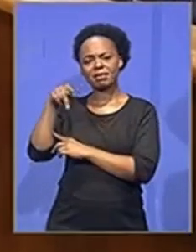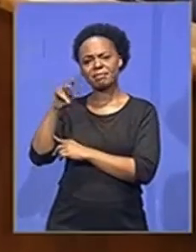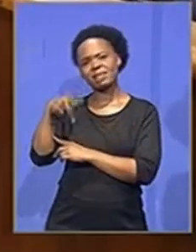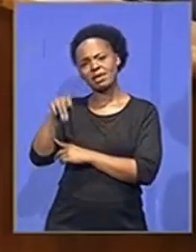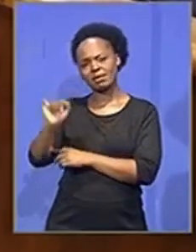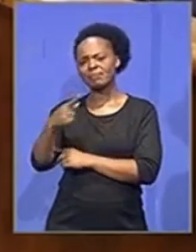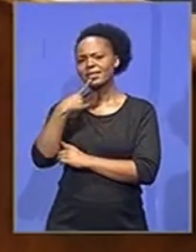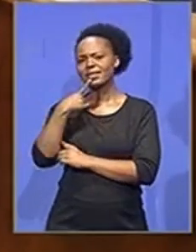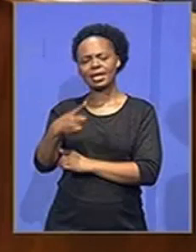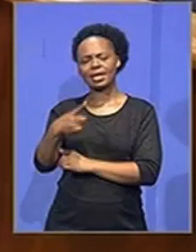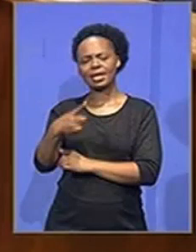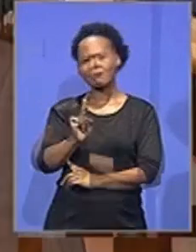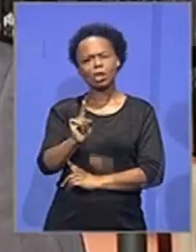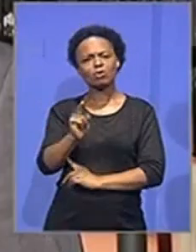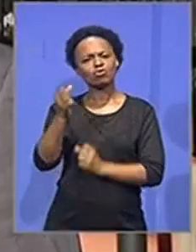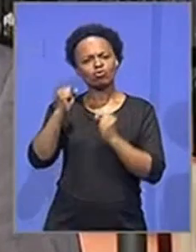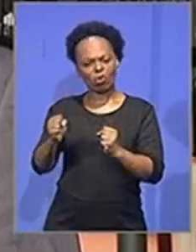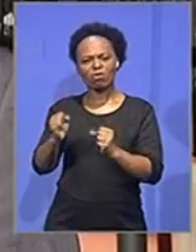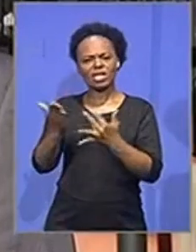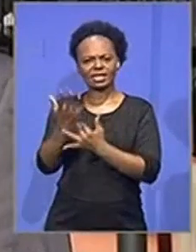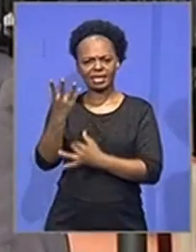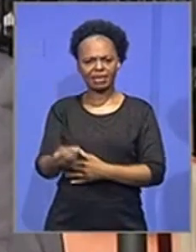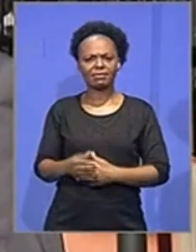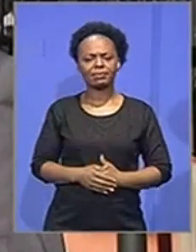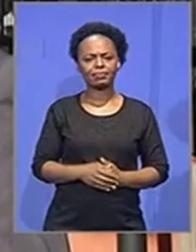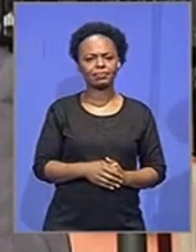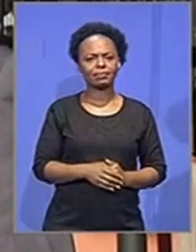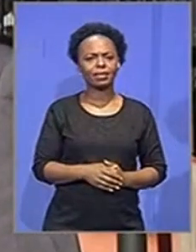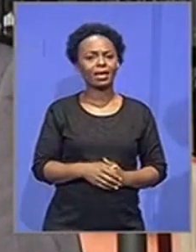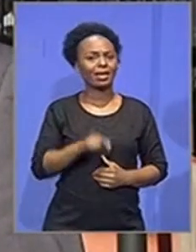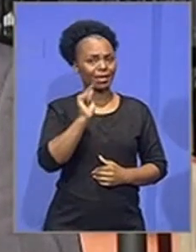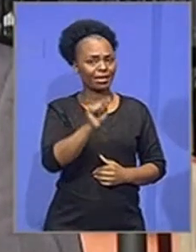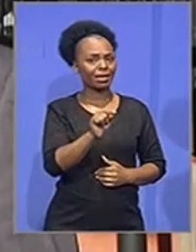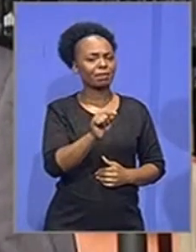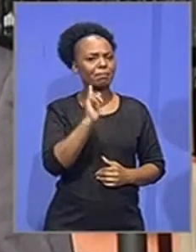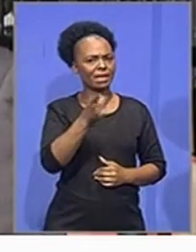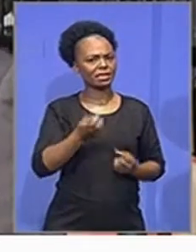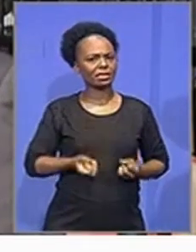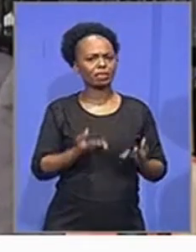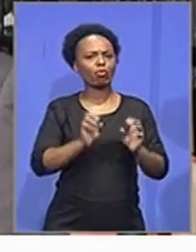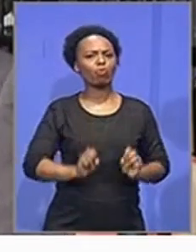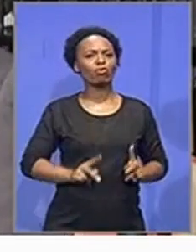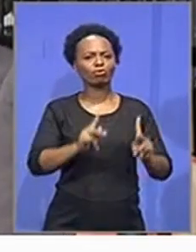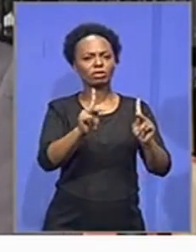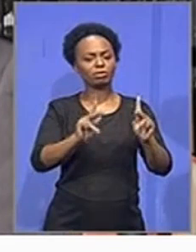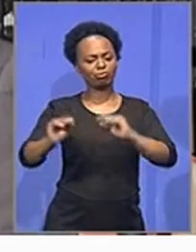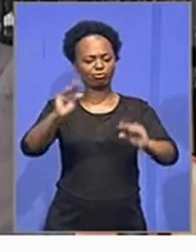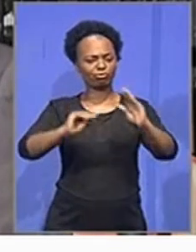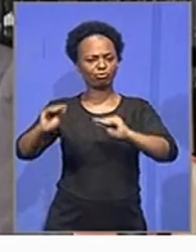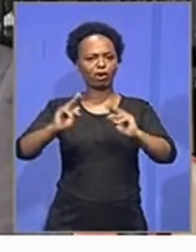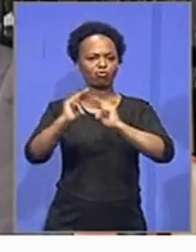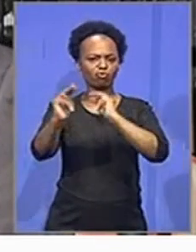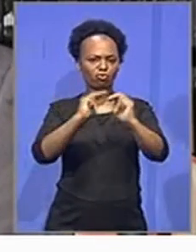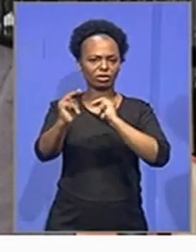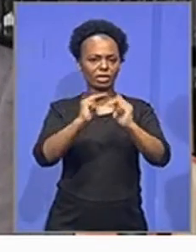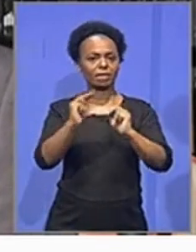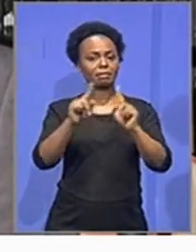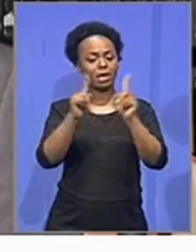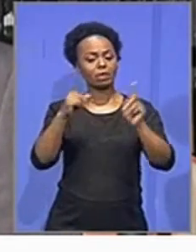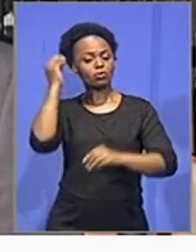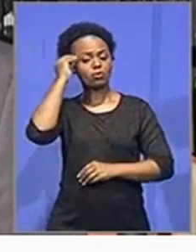le matla. Le ka o tseba hore tshwantse ba fuwe monyetla hore ba buisane ka ntho tse ba batlang ho buisana ka tsona. Re tla tseba ka di 19 hore ho